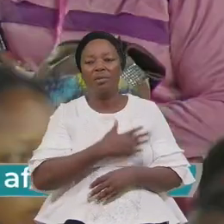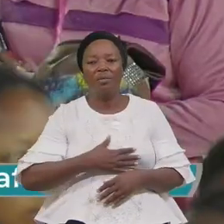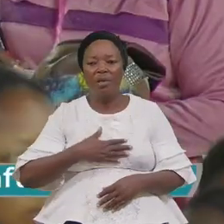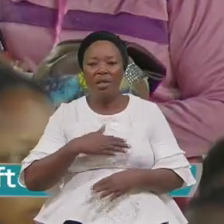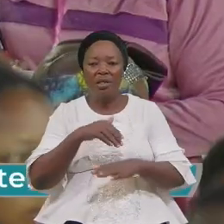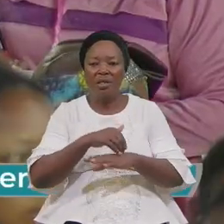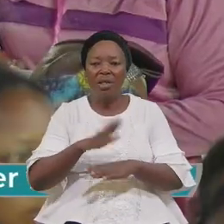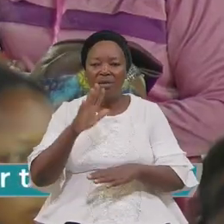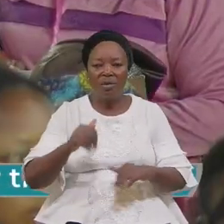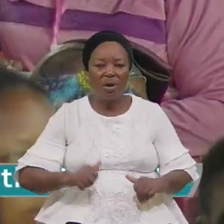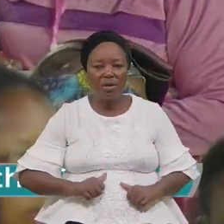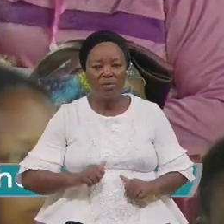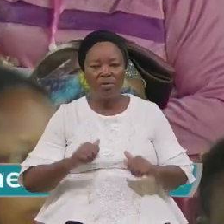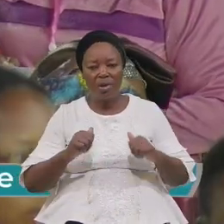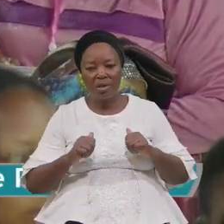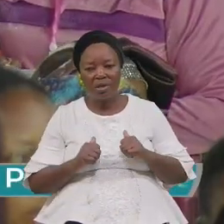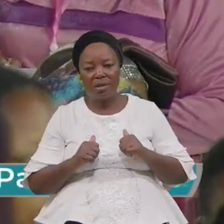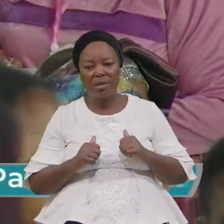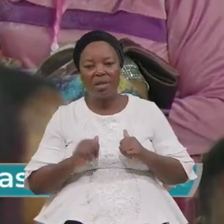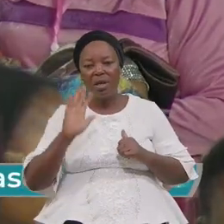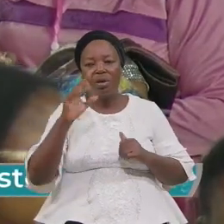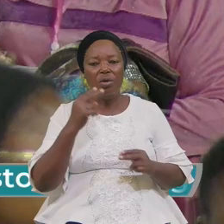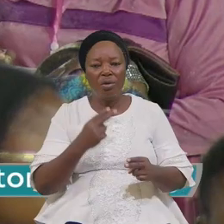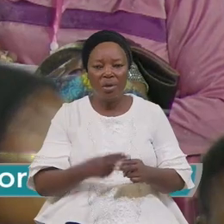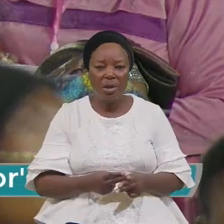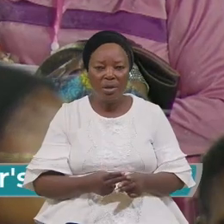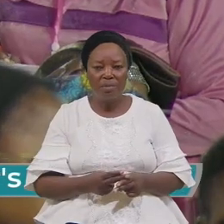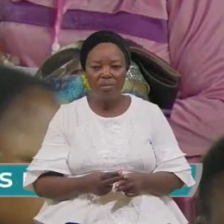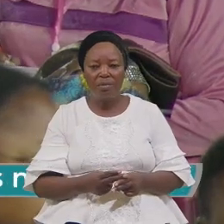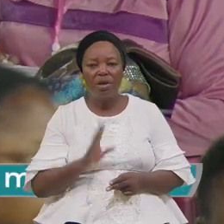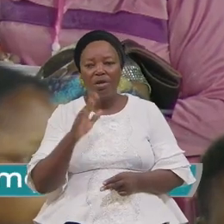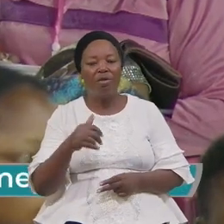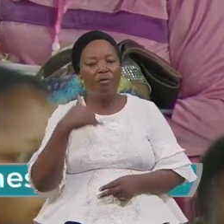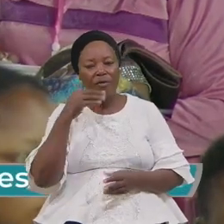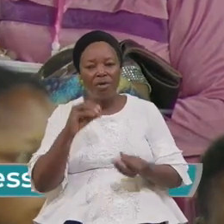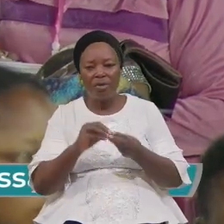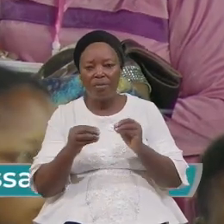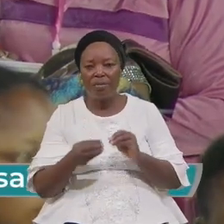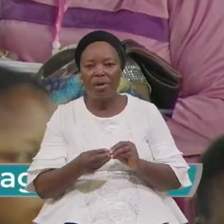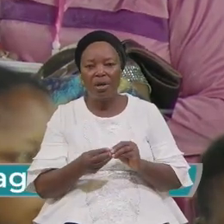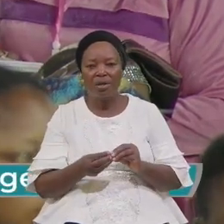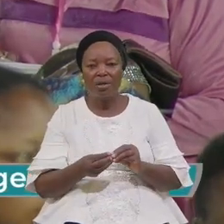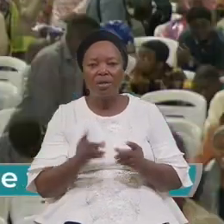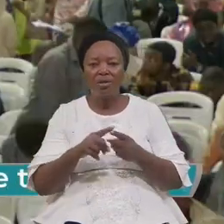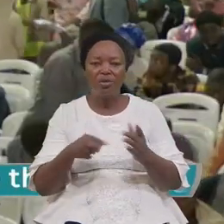your address, your name, your phone number to